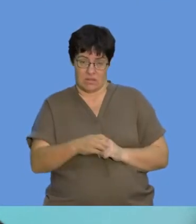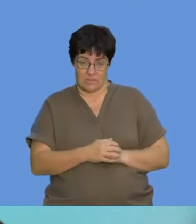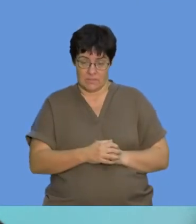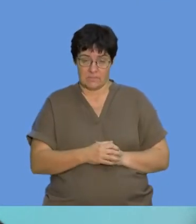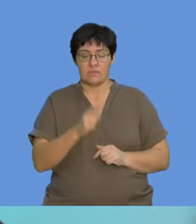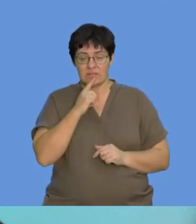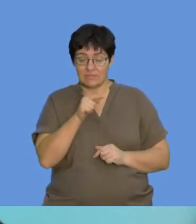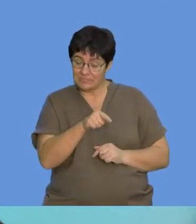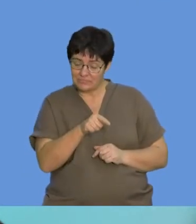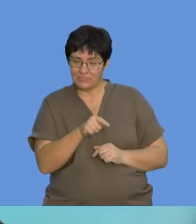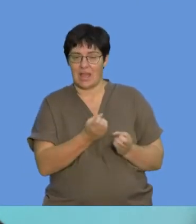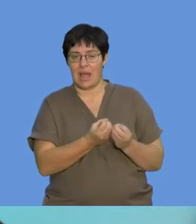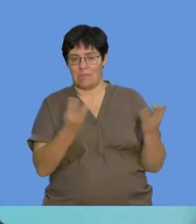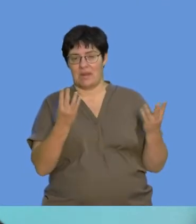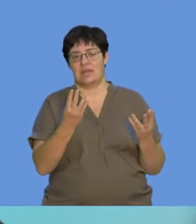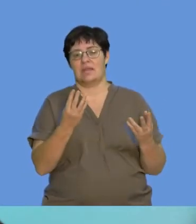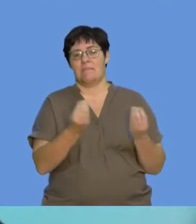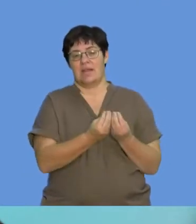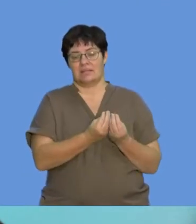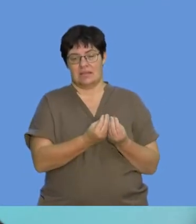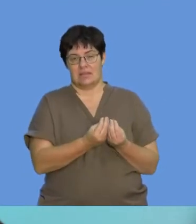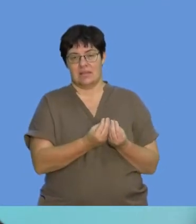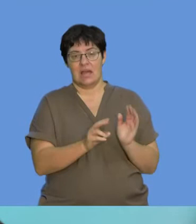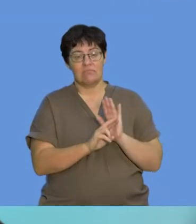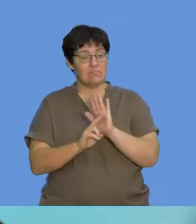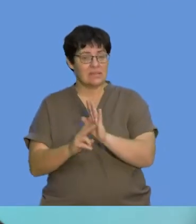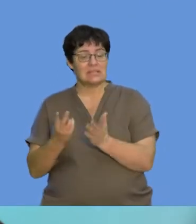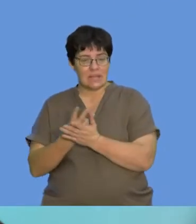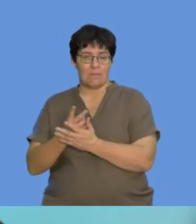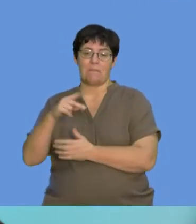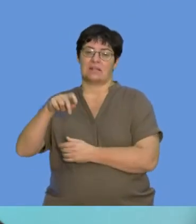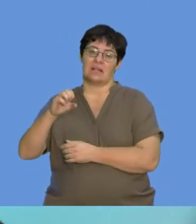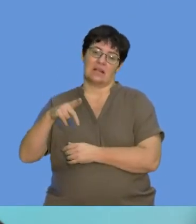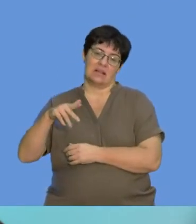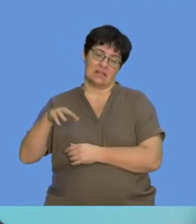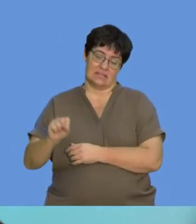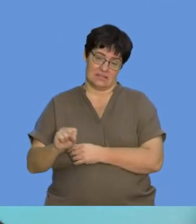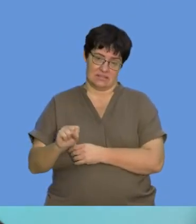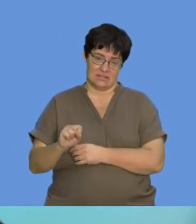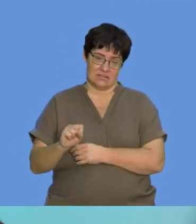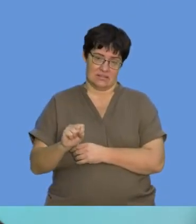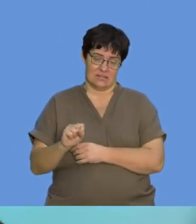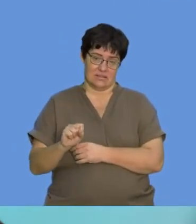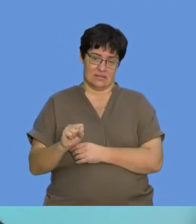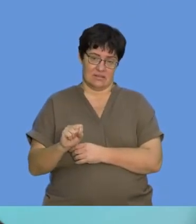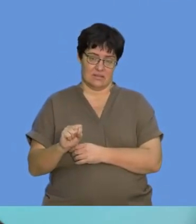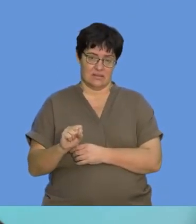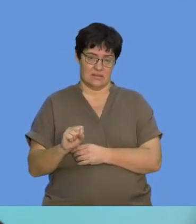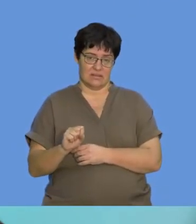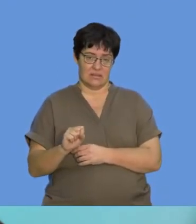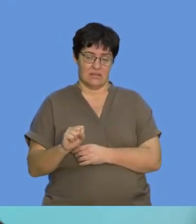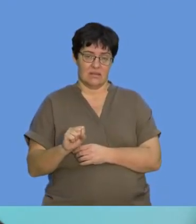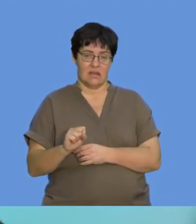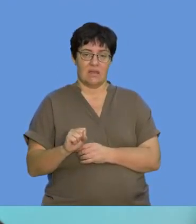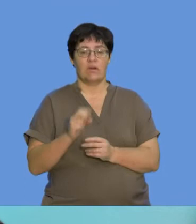It is that amount of matter which represents the same number of particles that has got the same number of